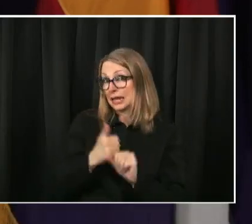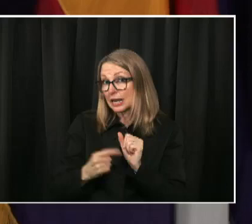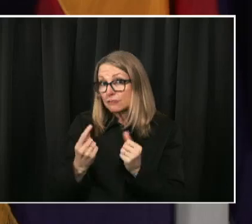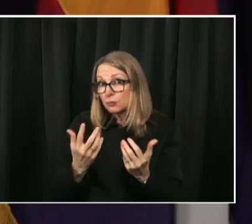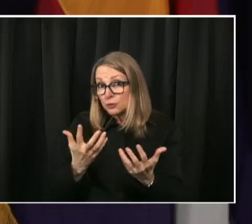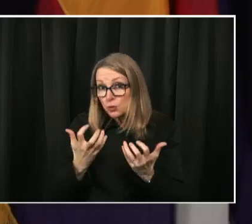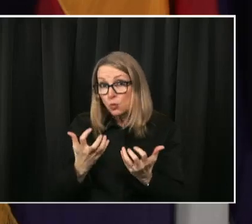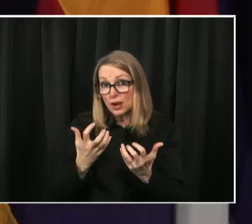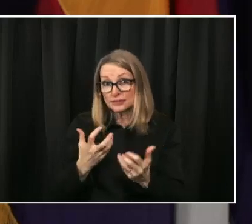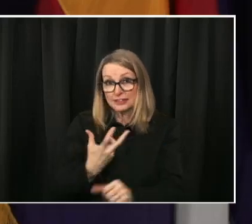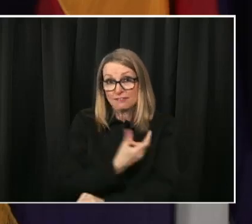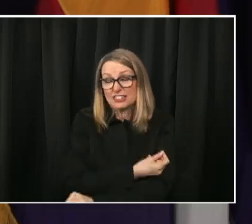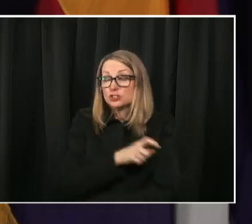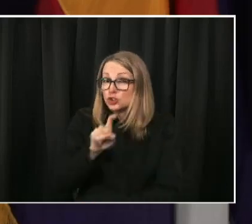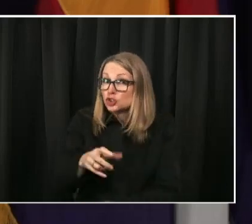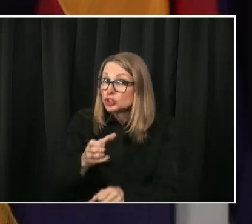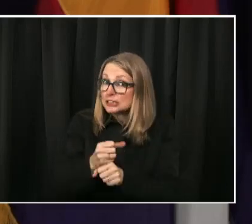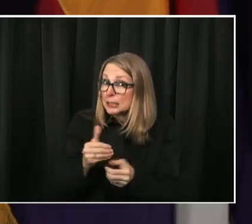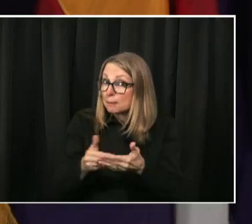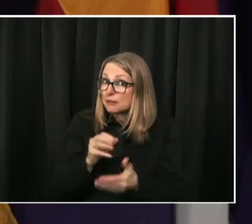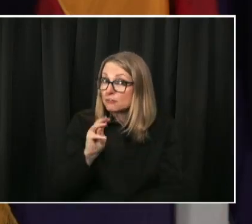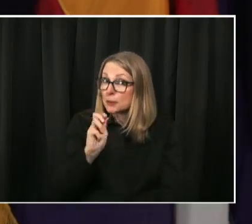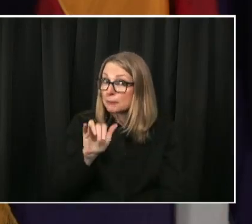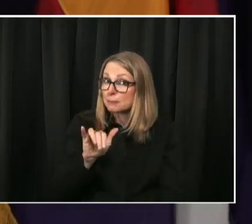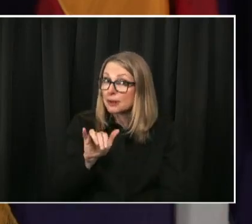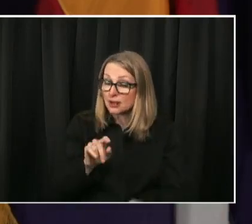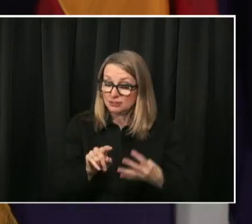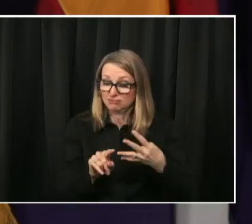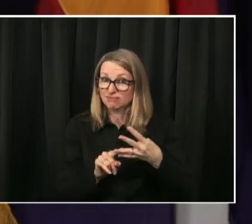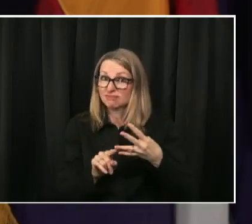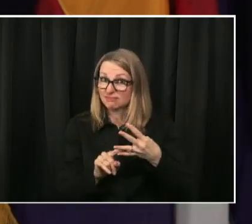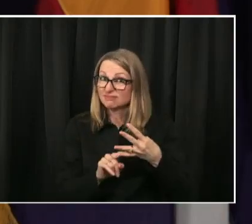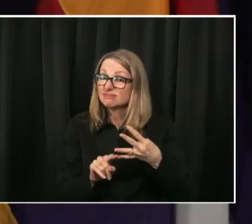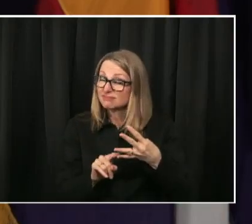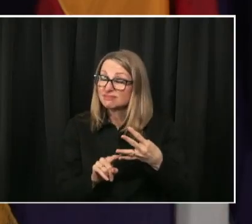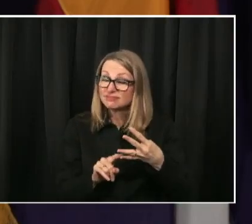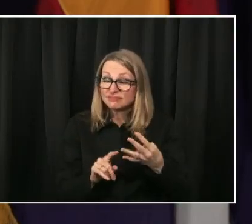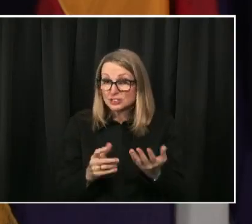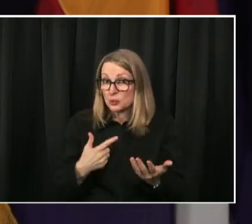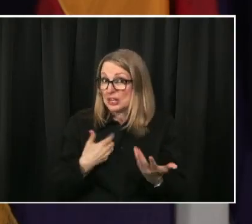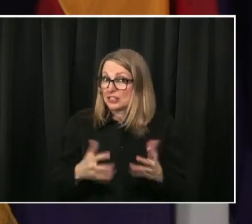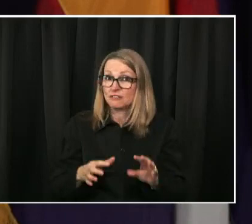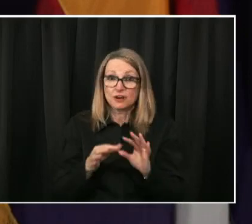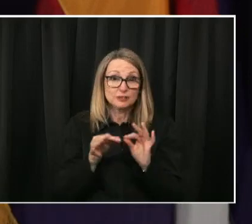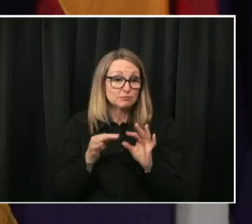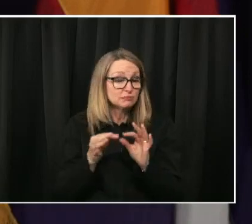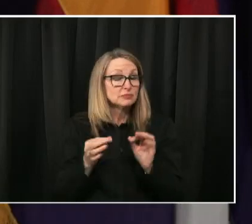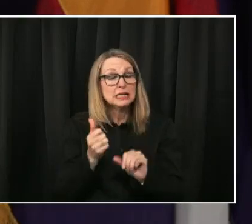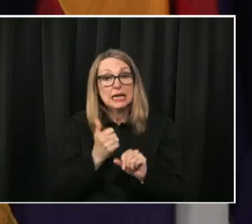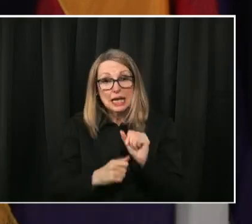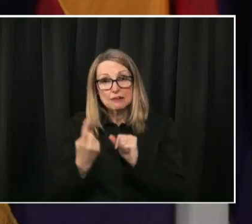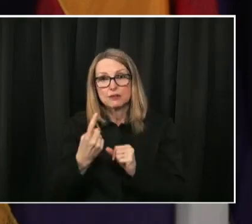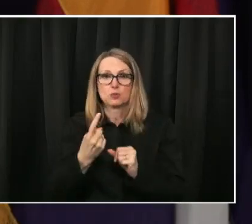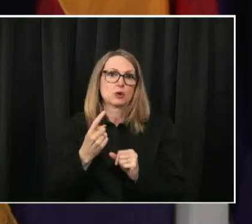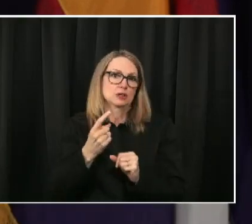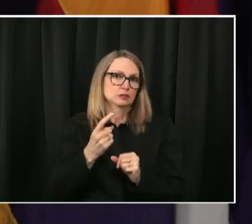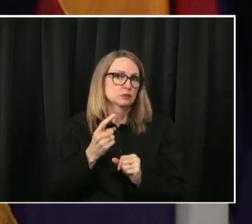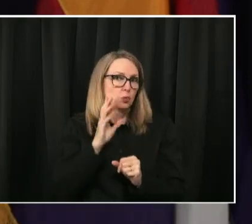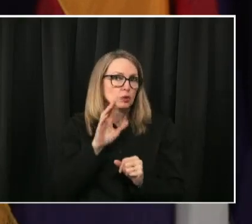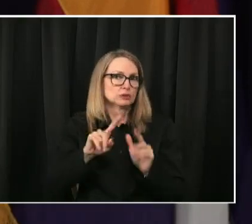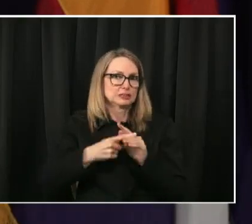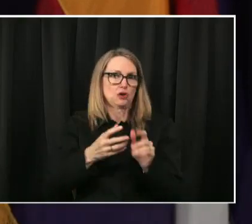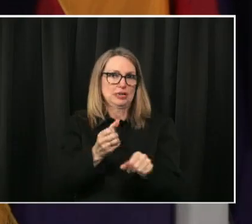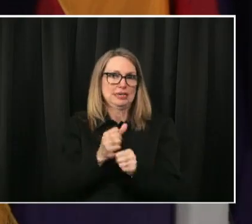by the end of May. As we indicated, everybody will be eligible in early to mid-April here in Colorado to